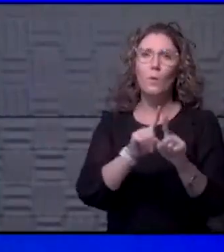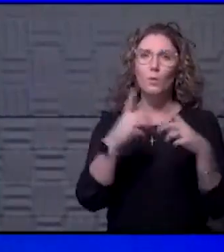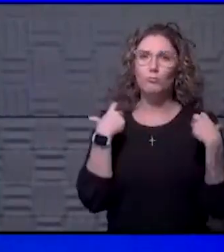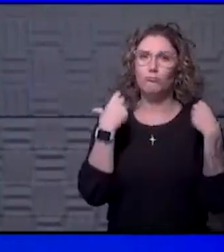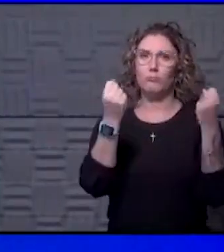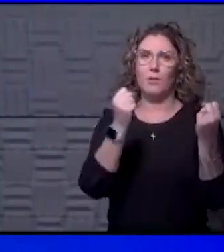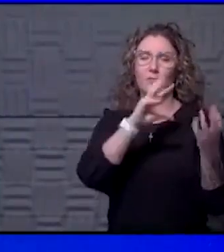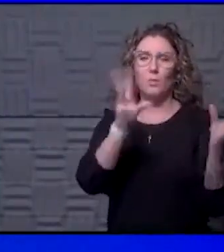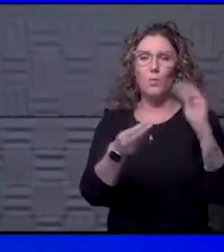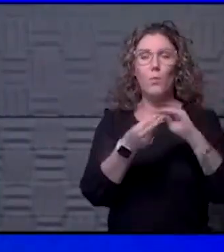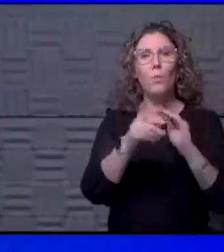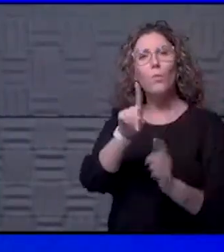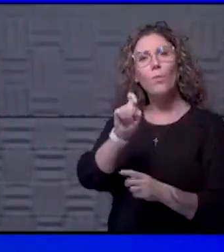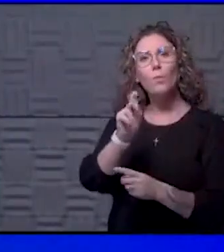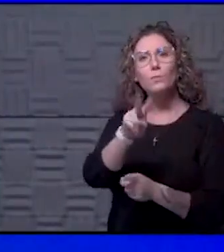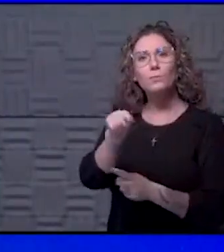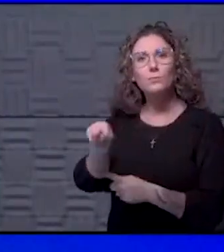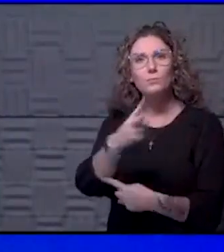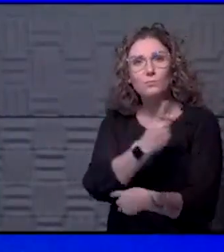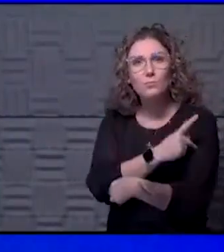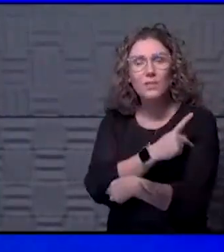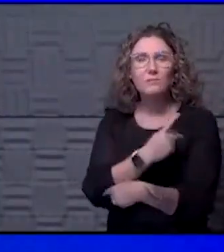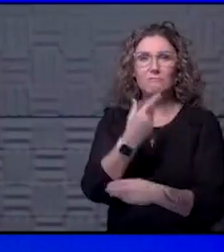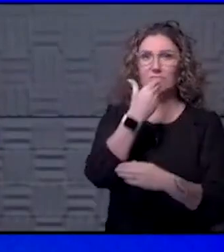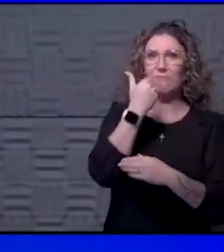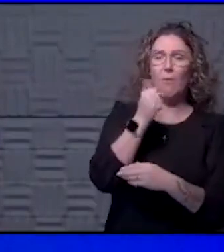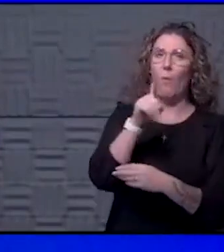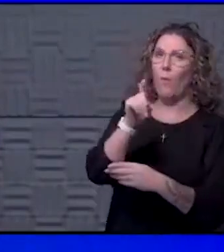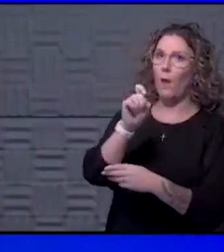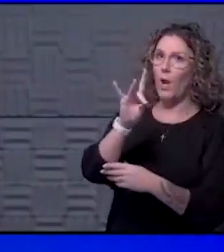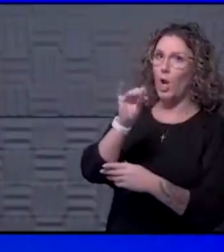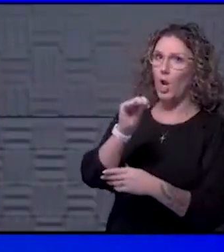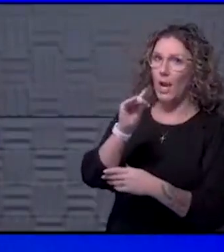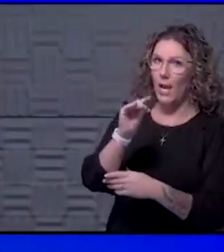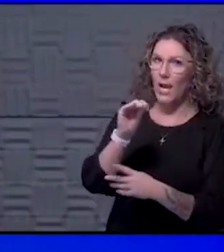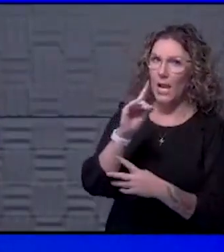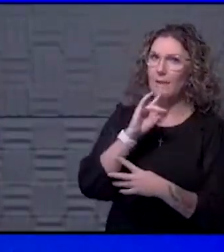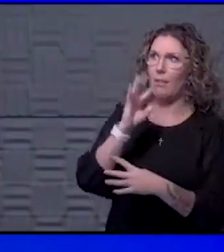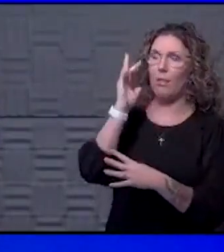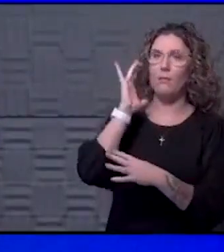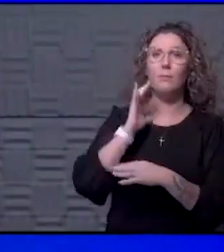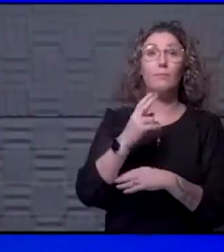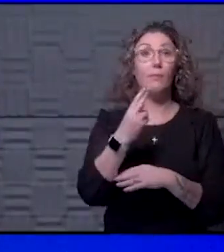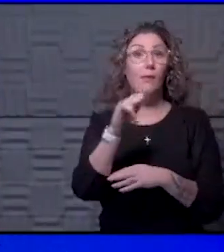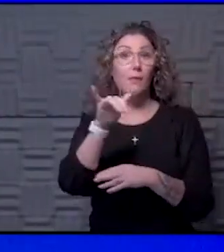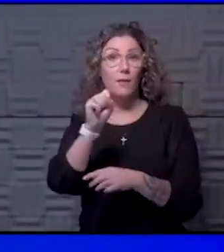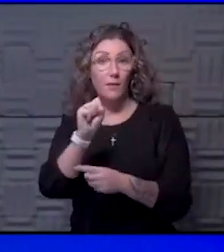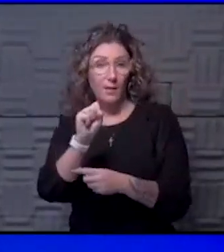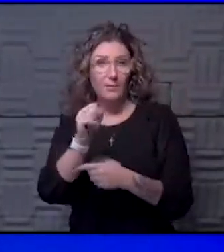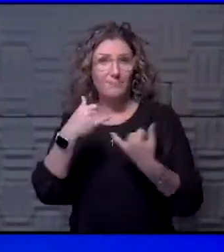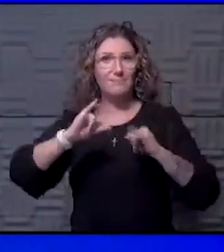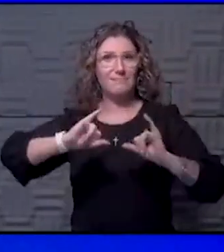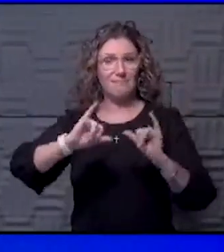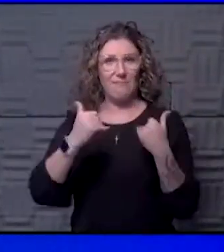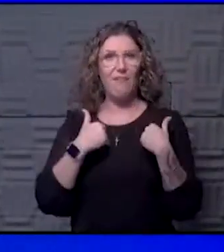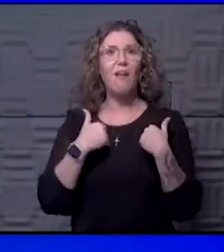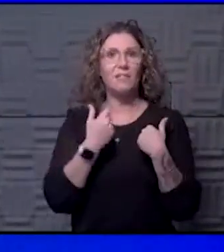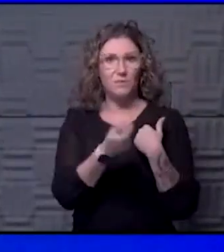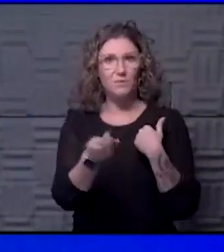122 total patients, which I think is a lot better than 180 that we were running at one point. Hays still has, quite a